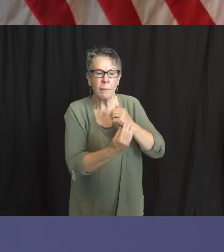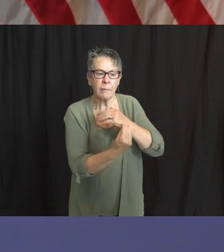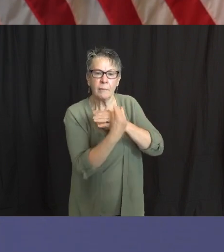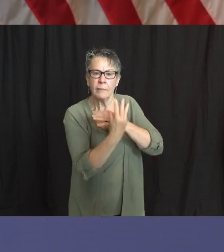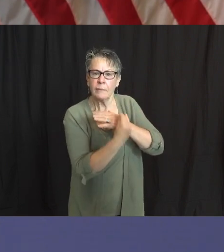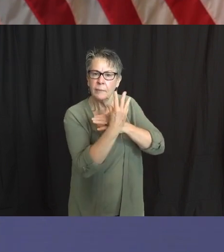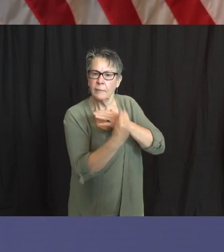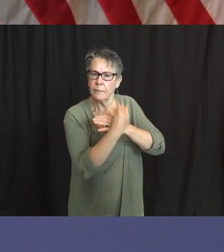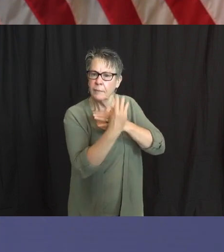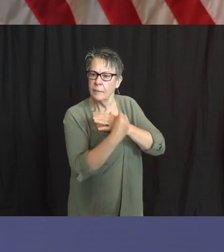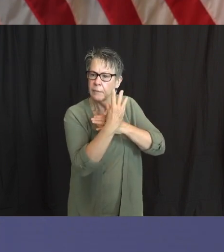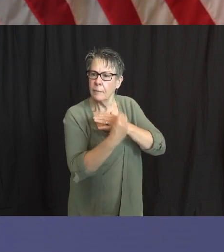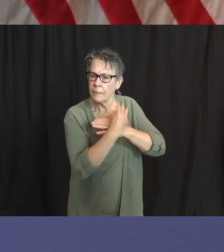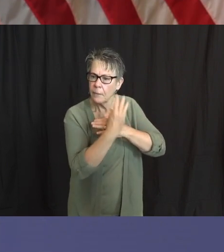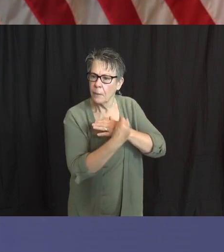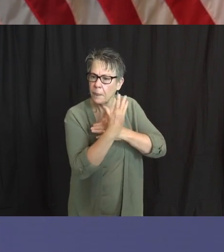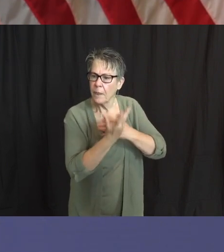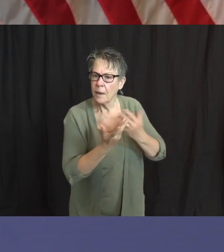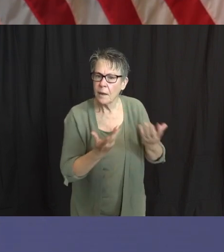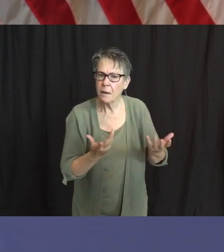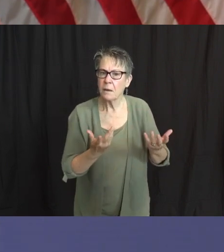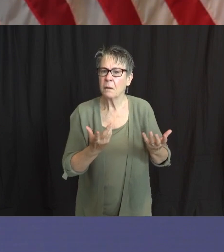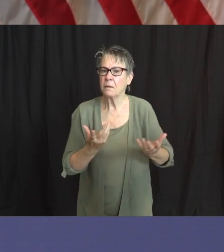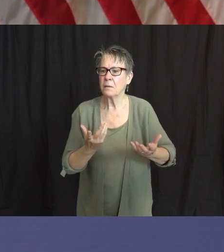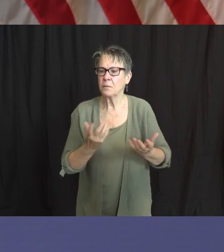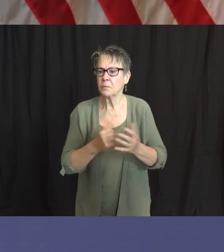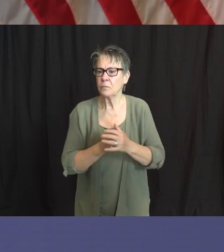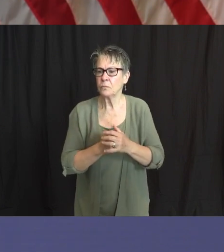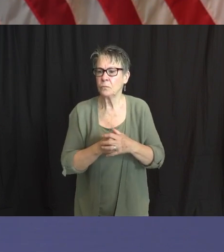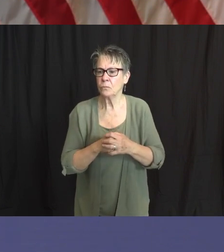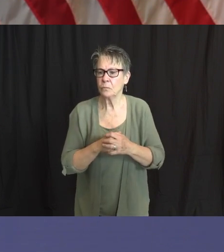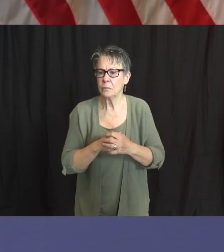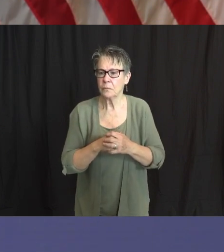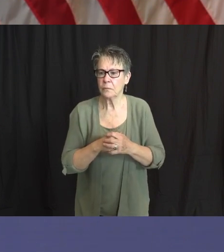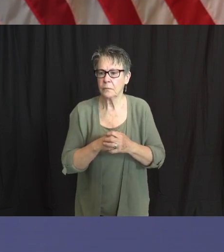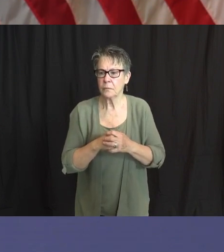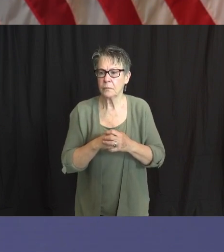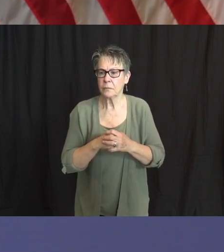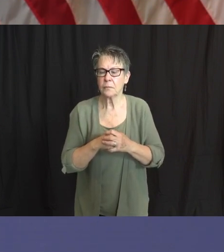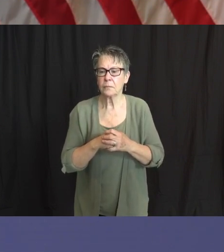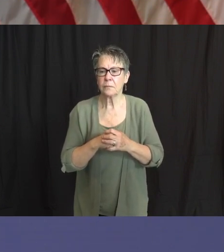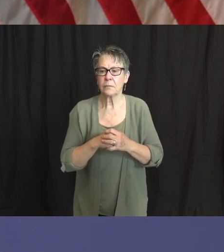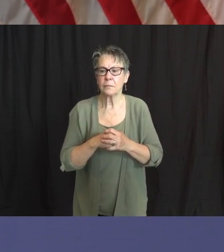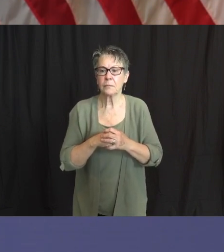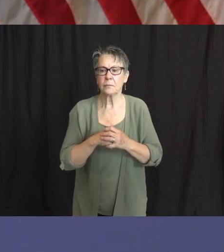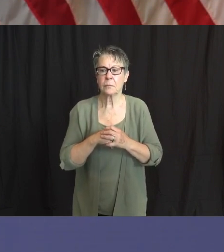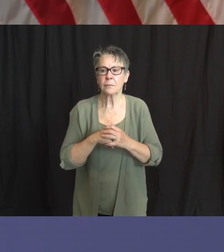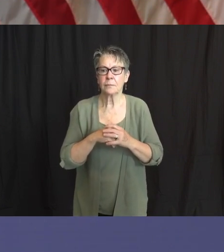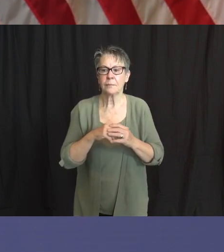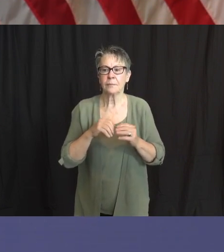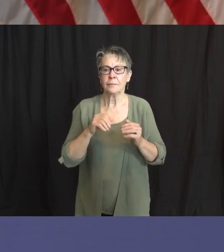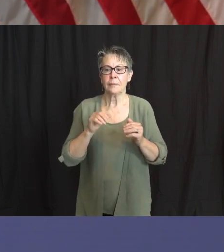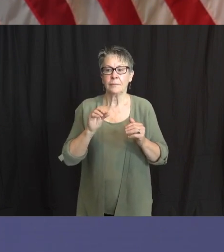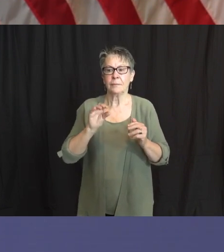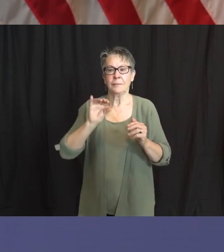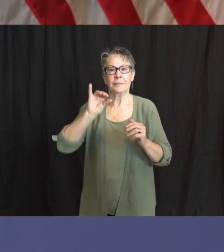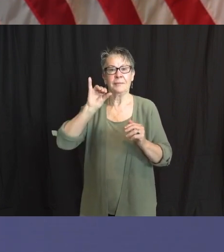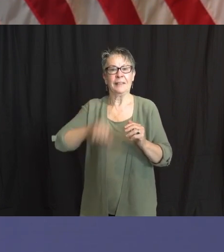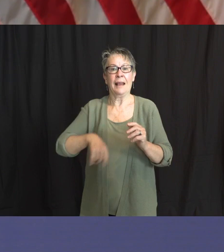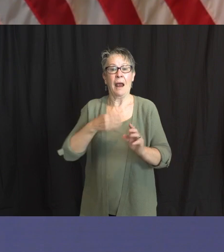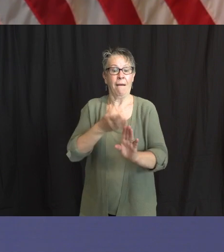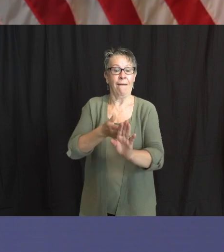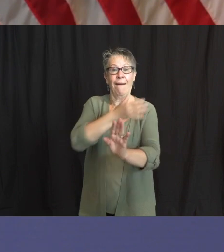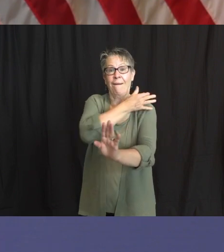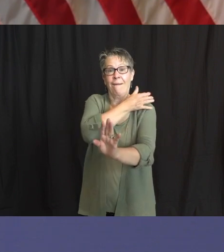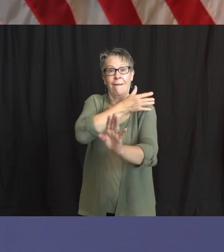office doing the opposite, increasing surpluses, rainy